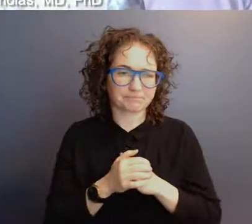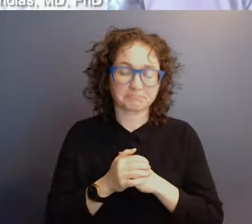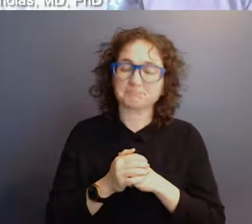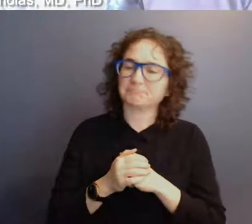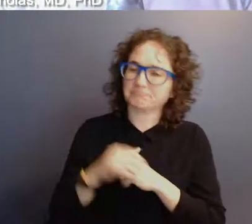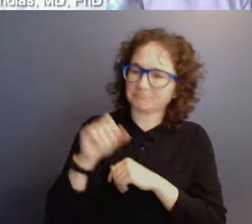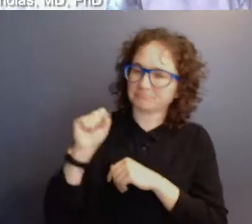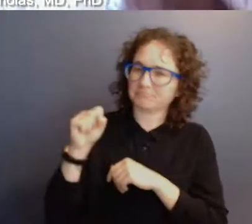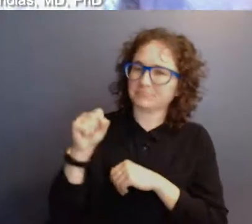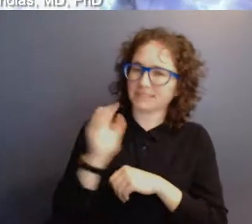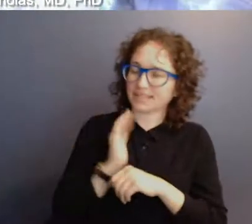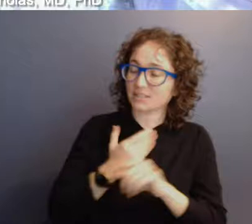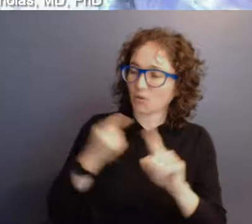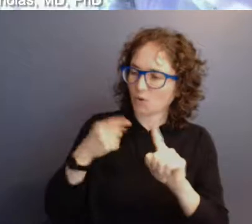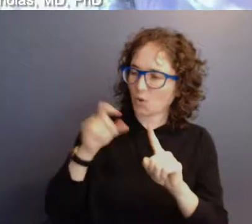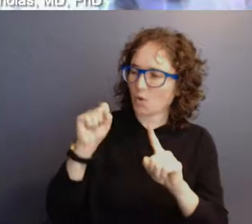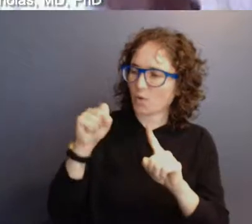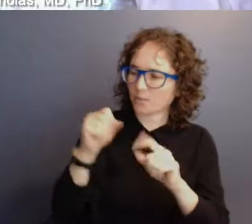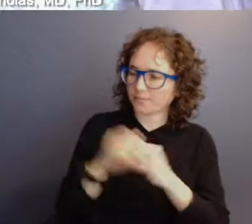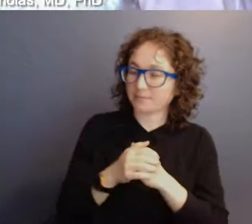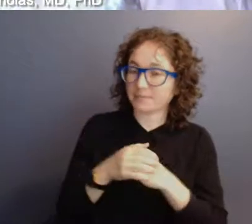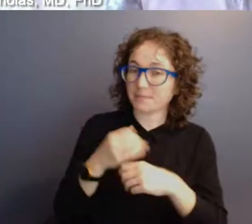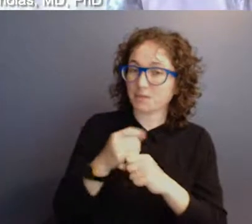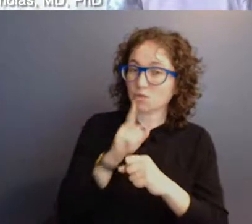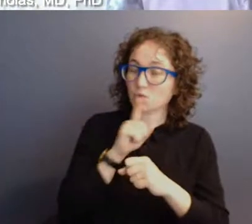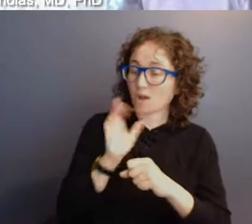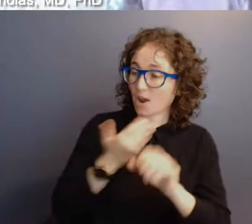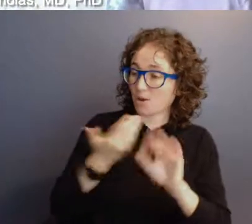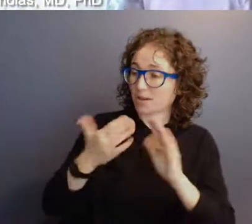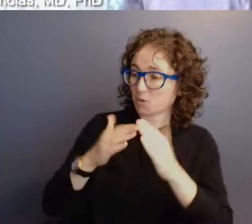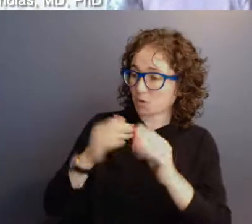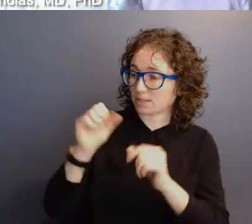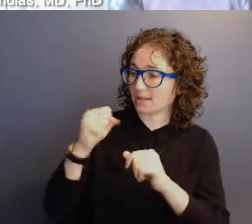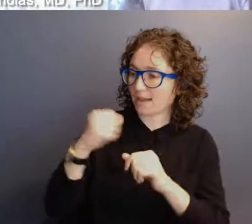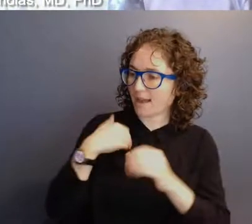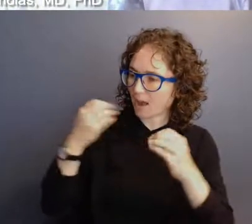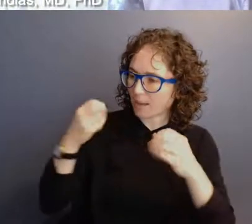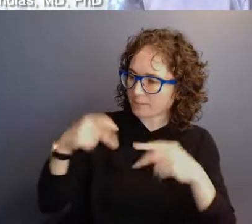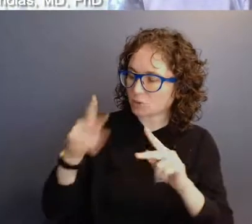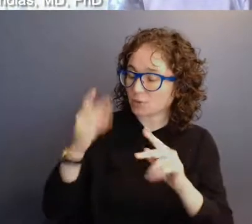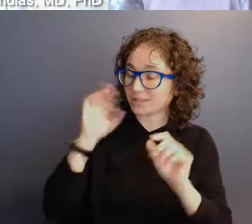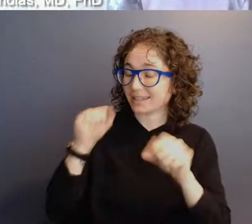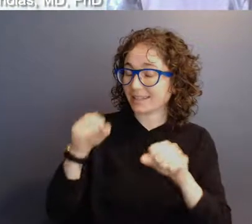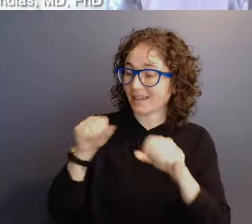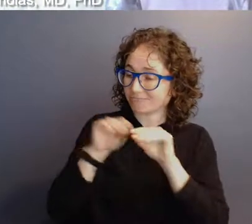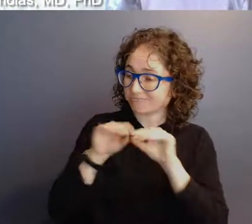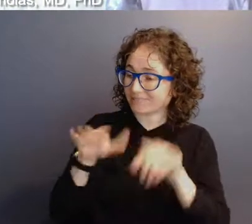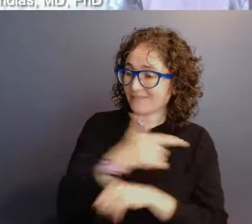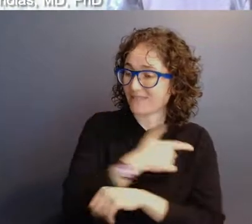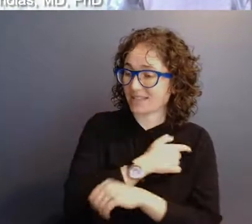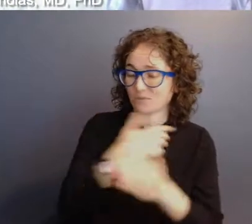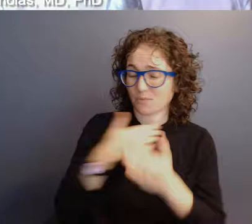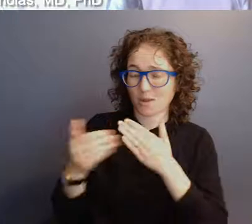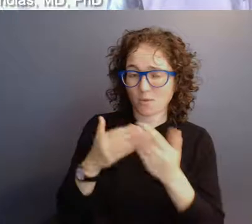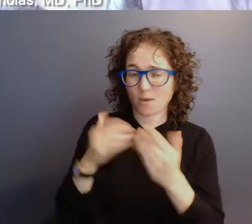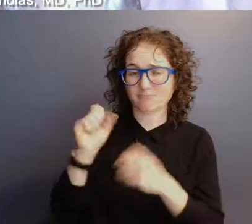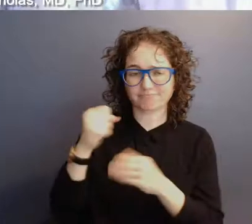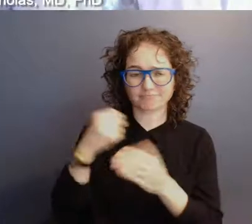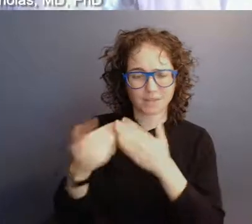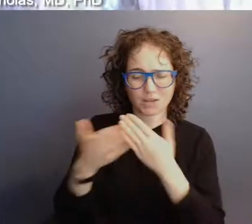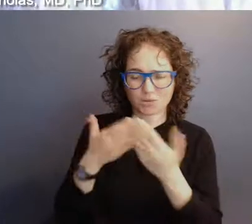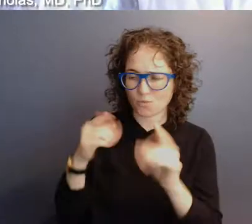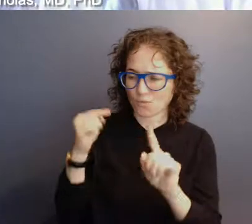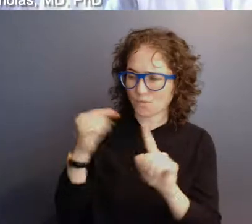We want to make sure that our community has that opportunity to get vaccinated no matter what. No matter what the situation,